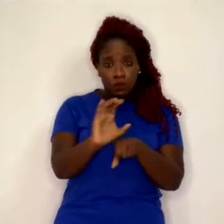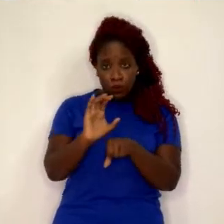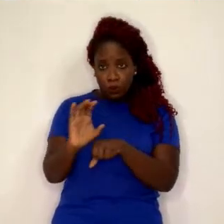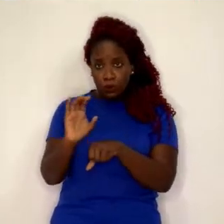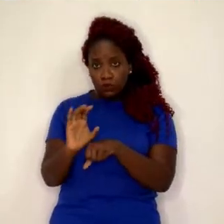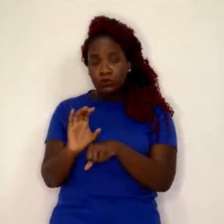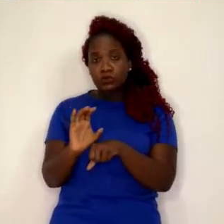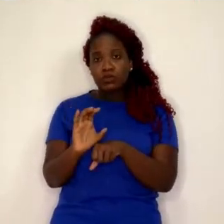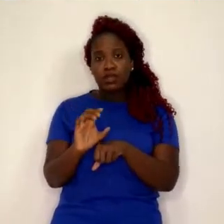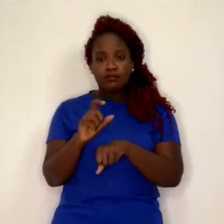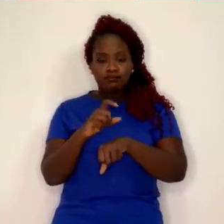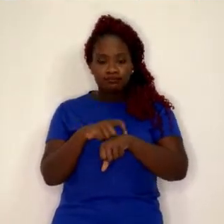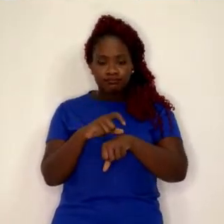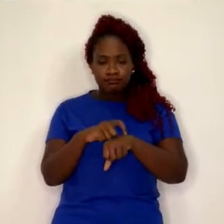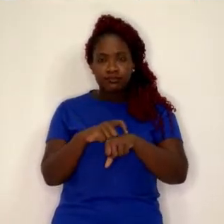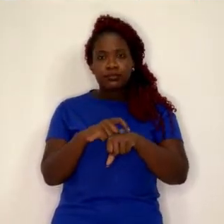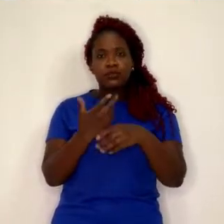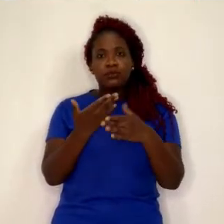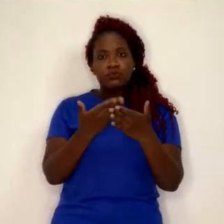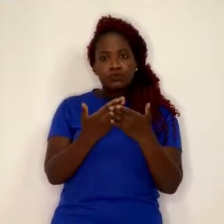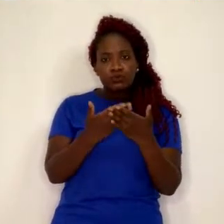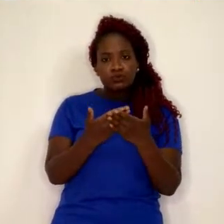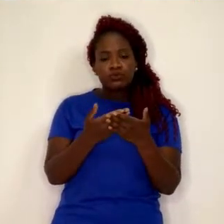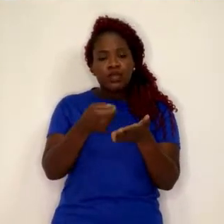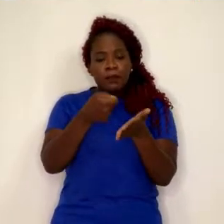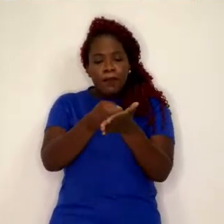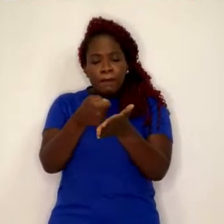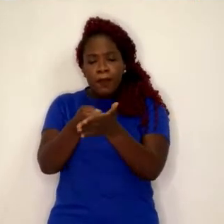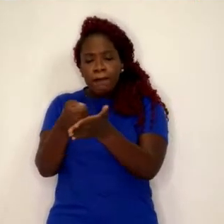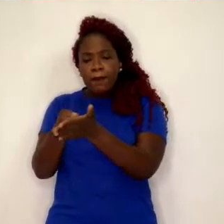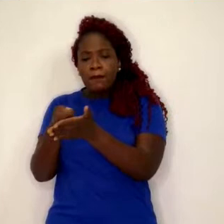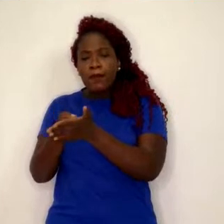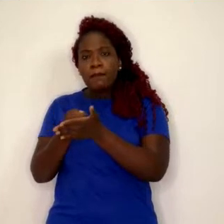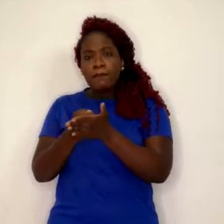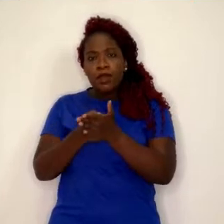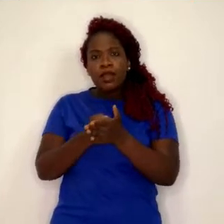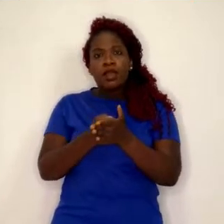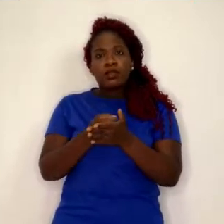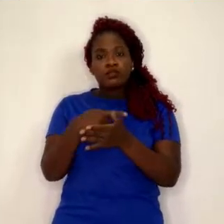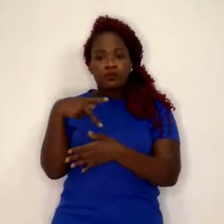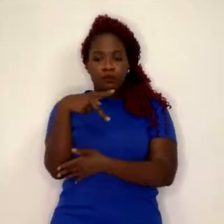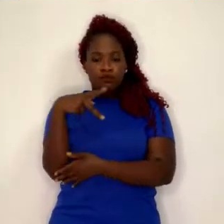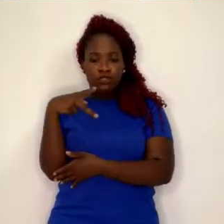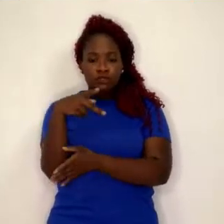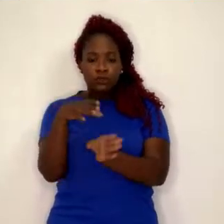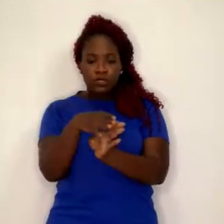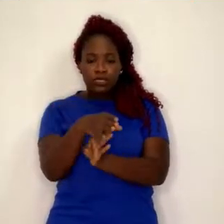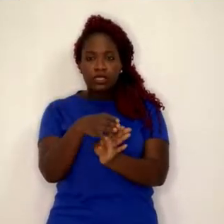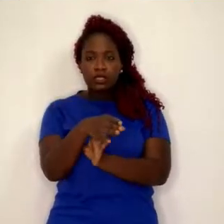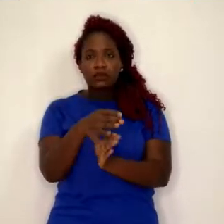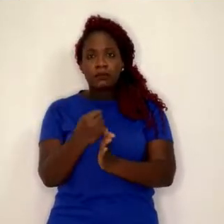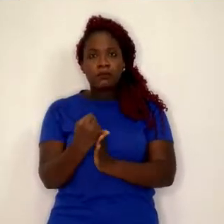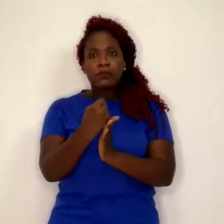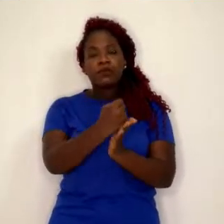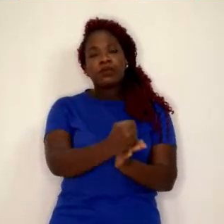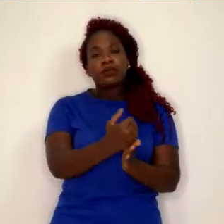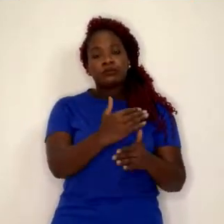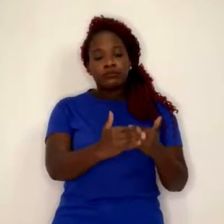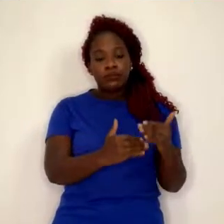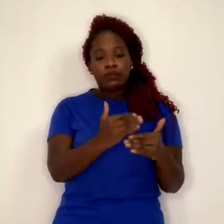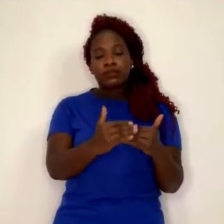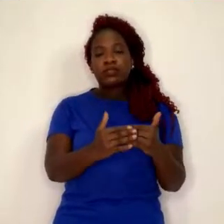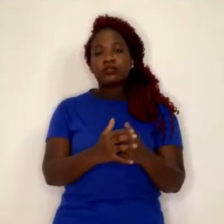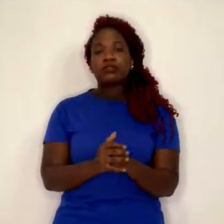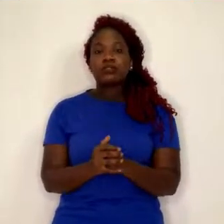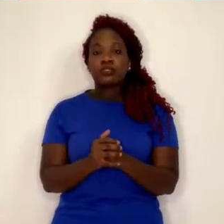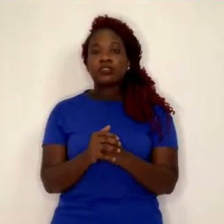training through courses and beyond the rigorous training of an educator contributing to